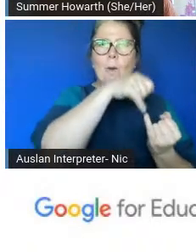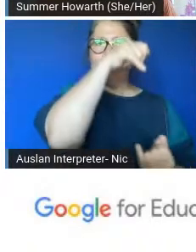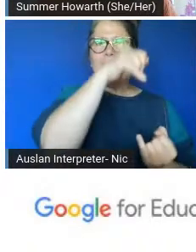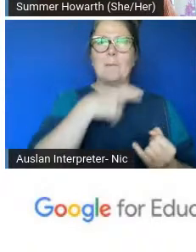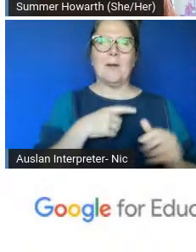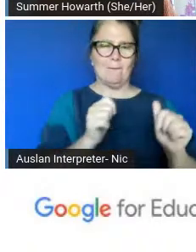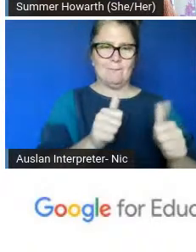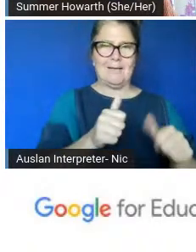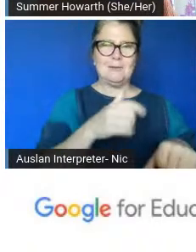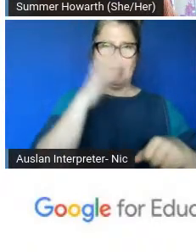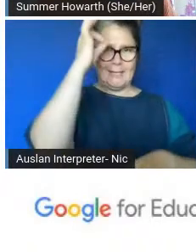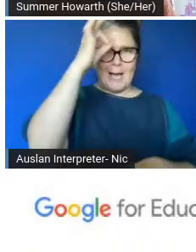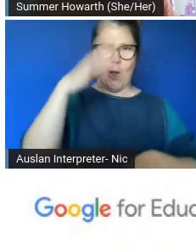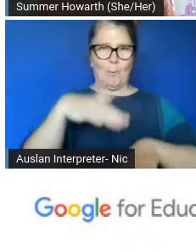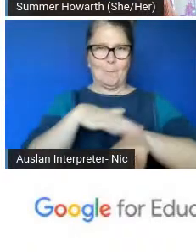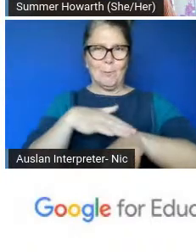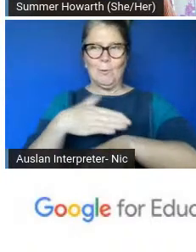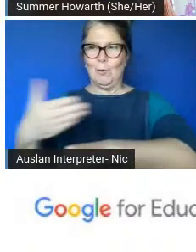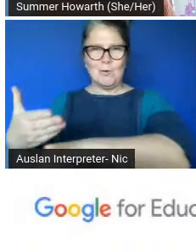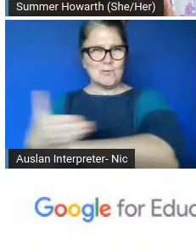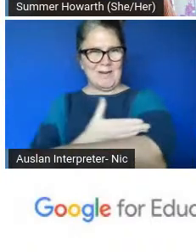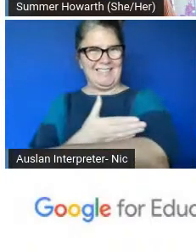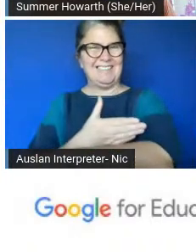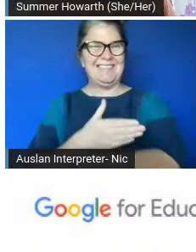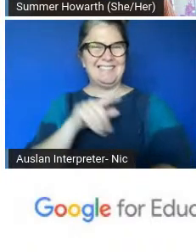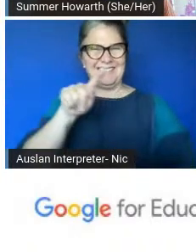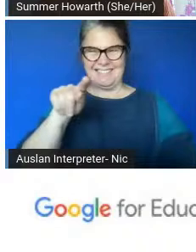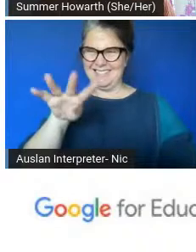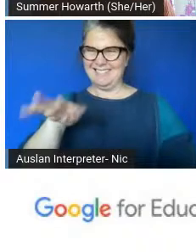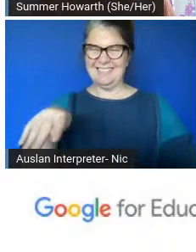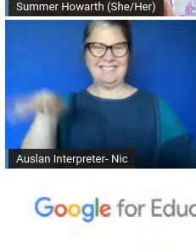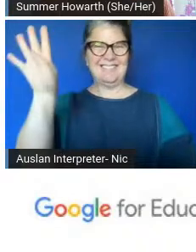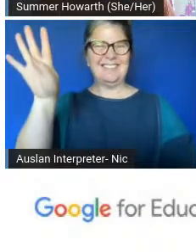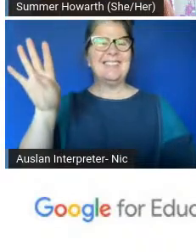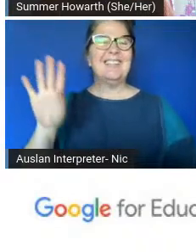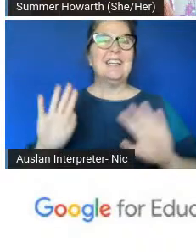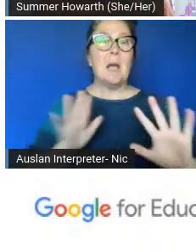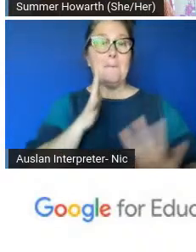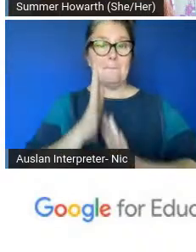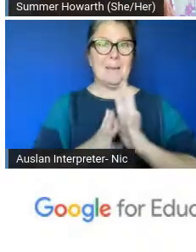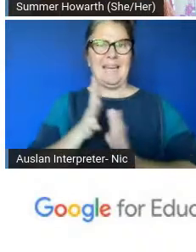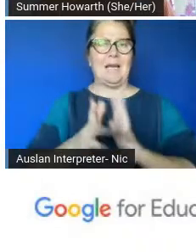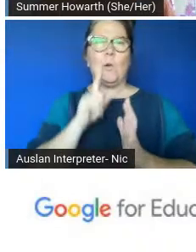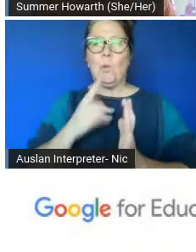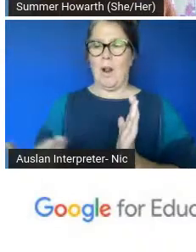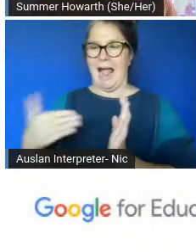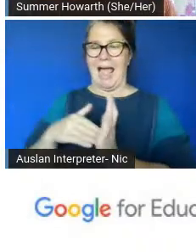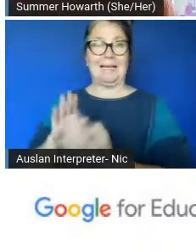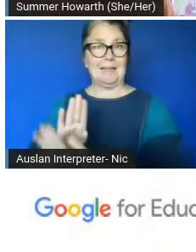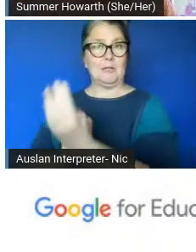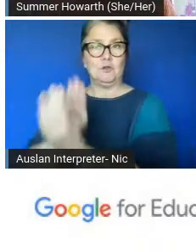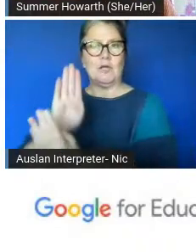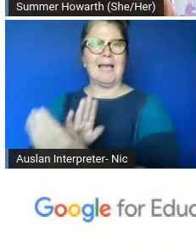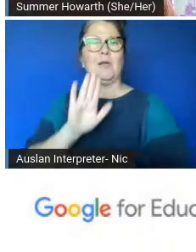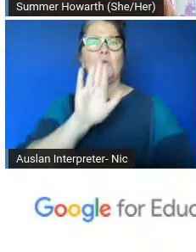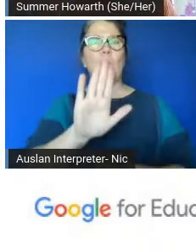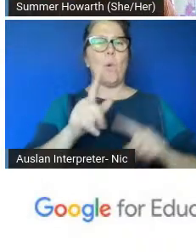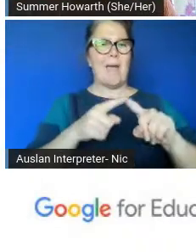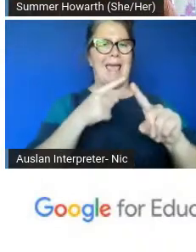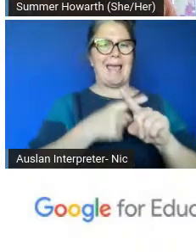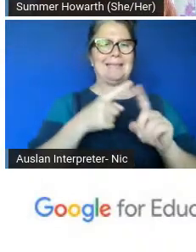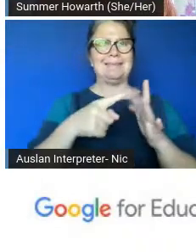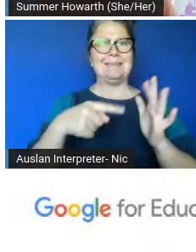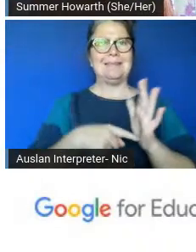do is just pop into the chat the exit ticket. And we'll also send this in the follow-up email. But the exit ticket is a really